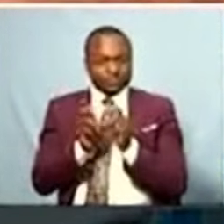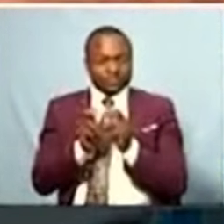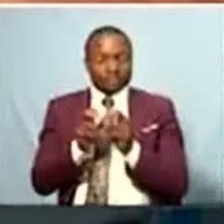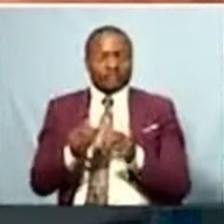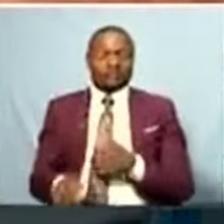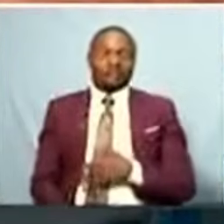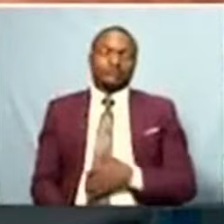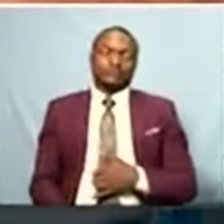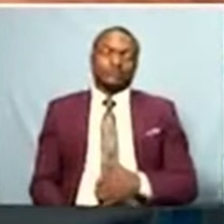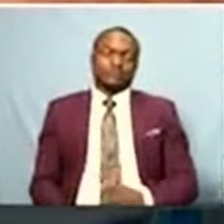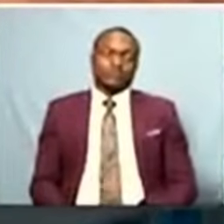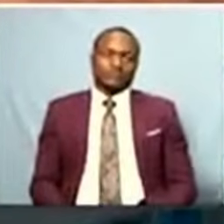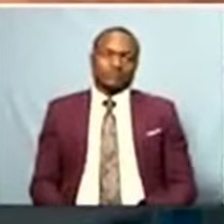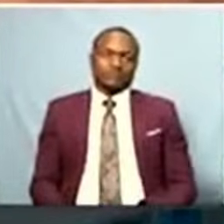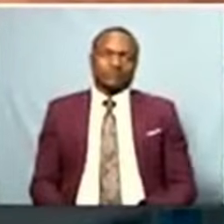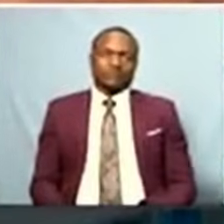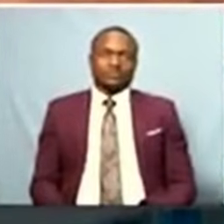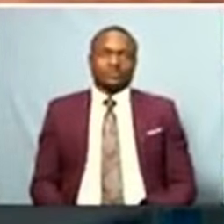I'm